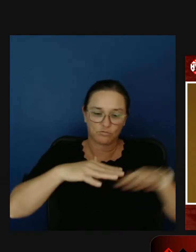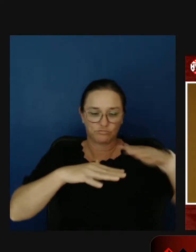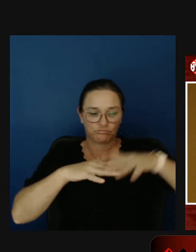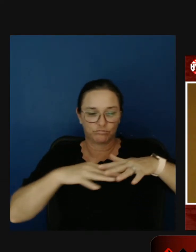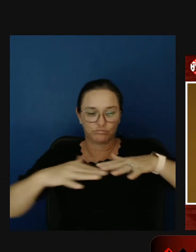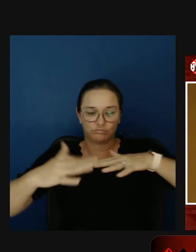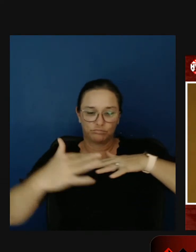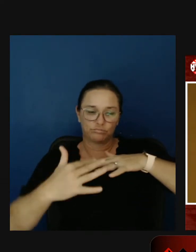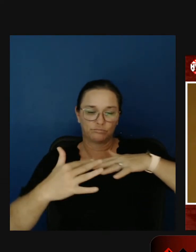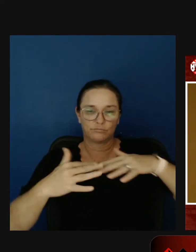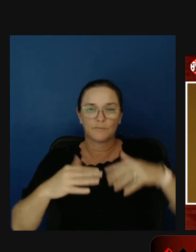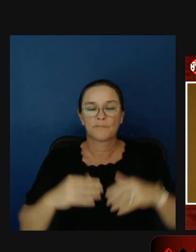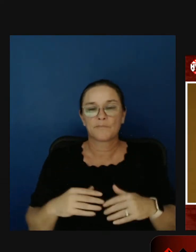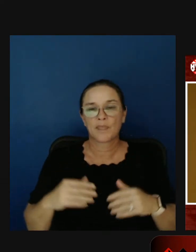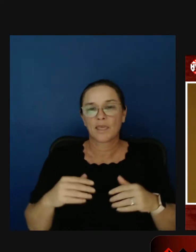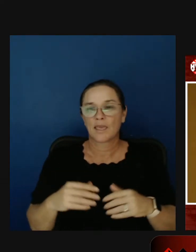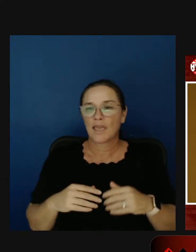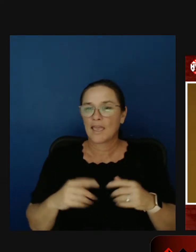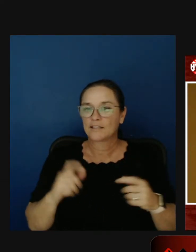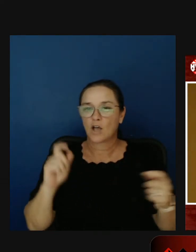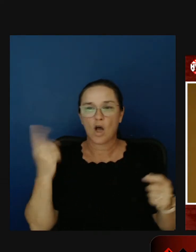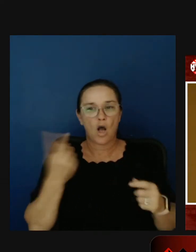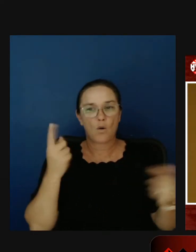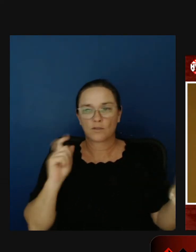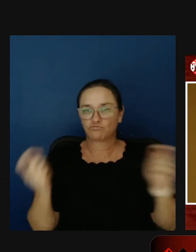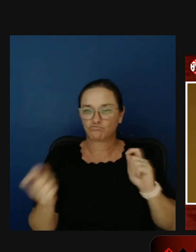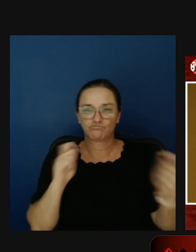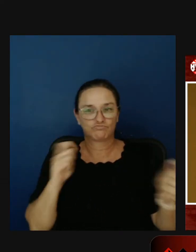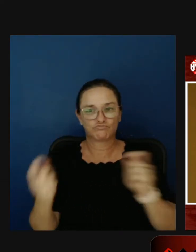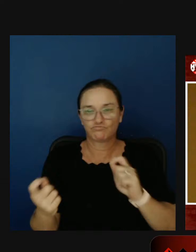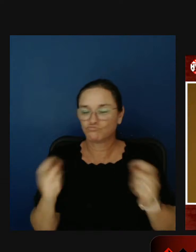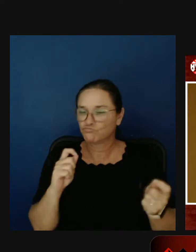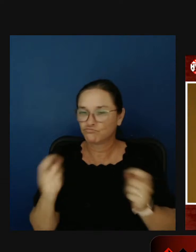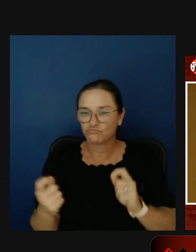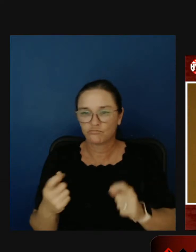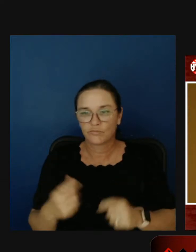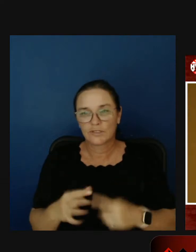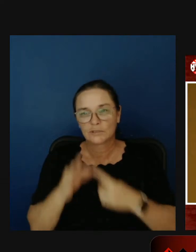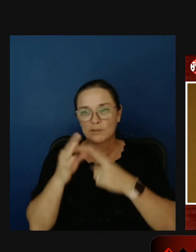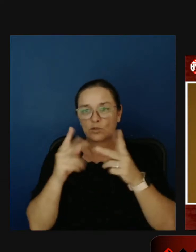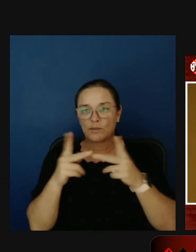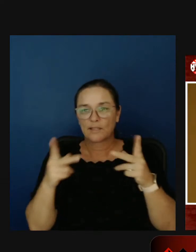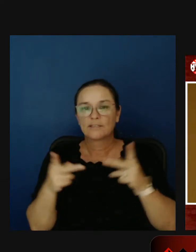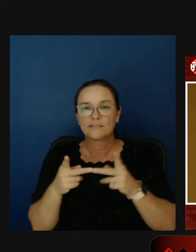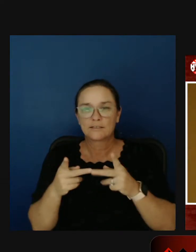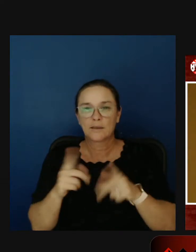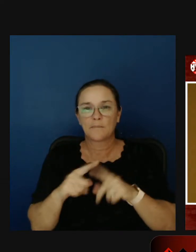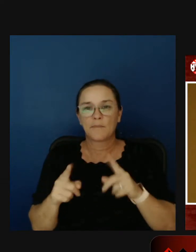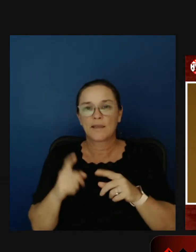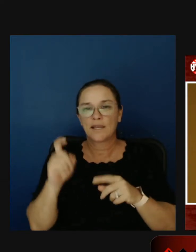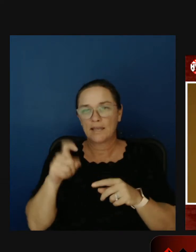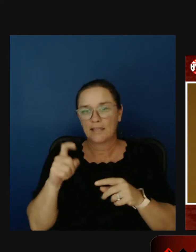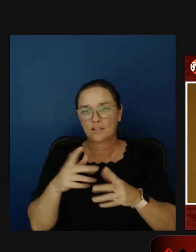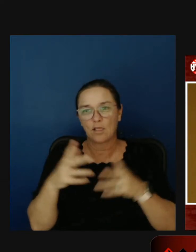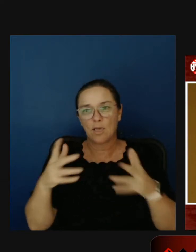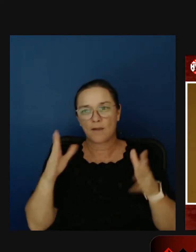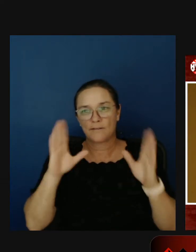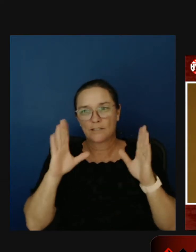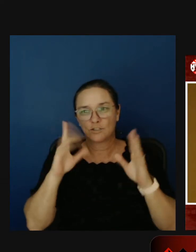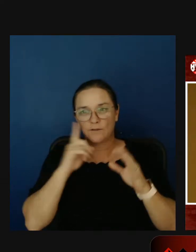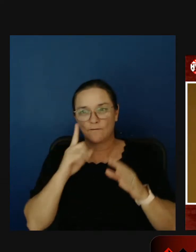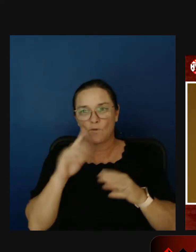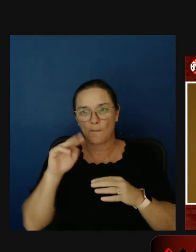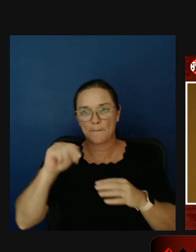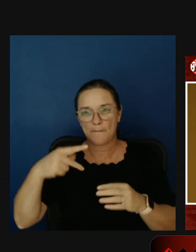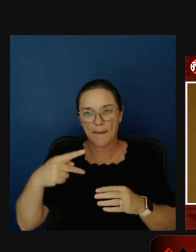And it's such a dynamic place. It's a special place. It's very dynamic, but it needs a lot of attention for mapping